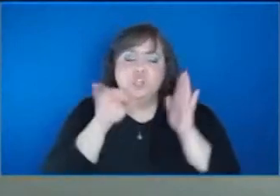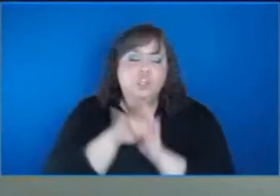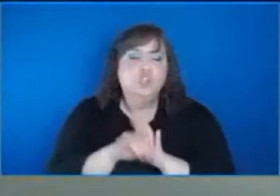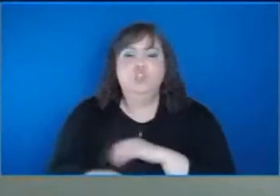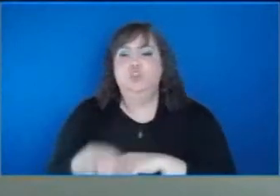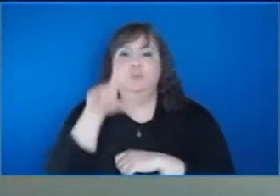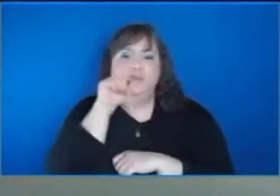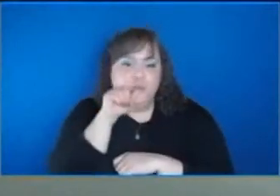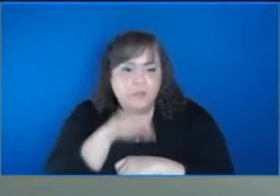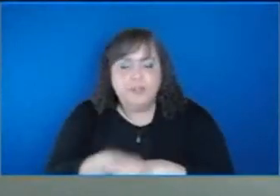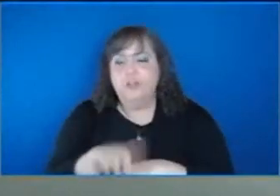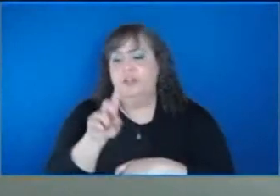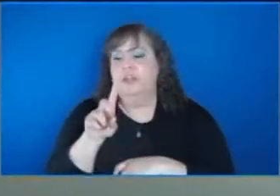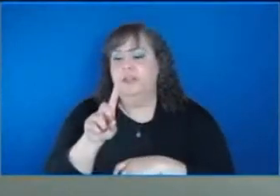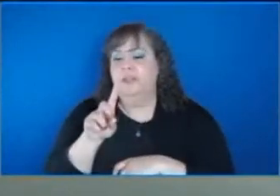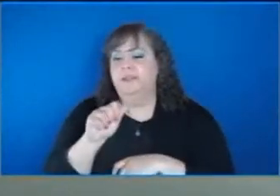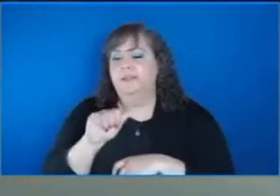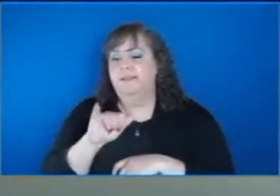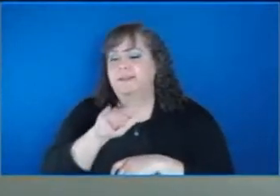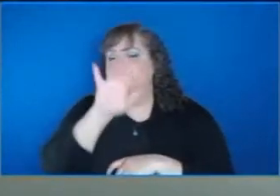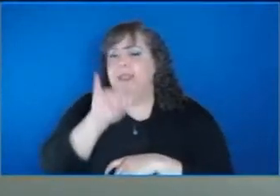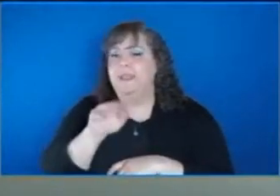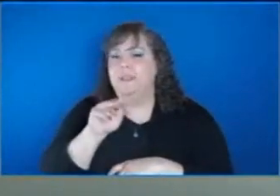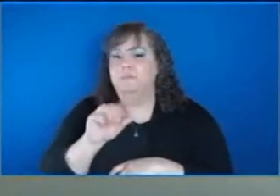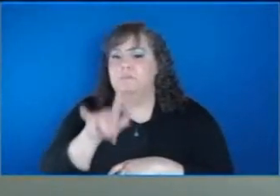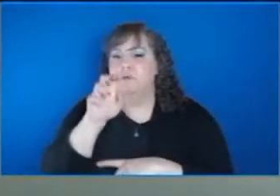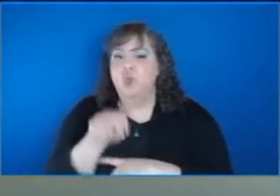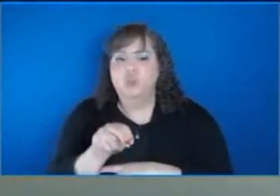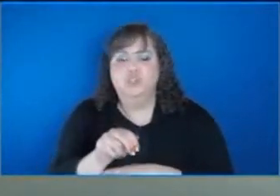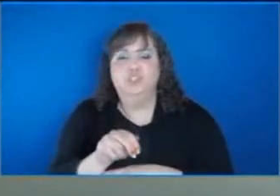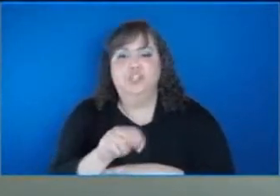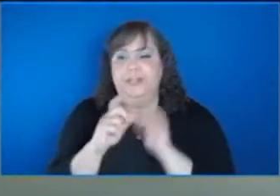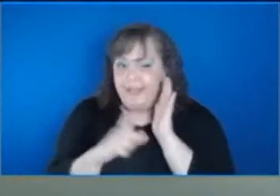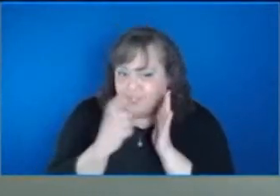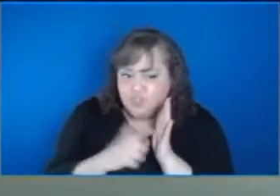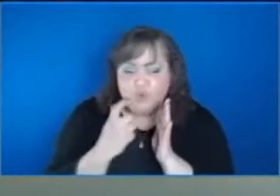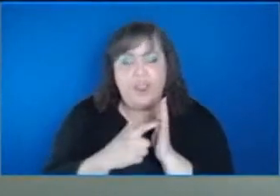socials, we're going to be there. And we want to hear from you. DART is set to lift